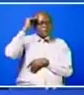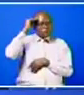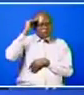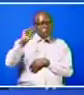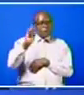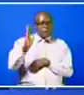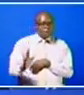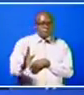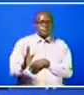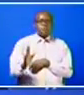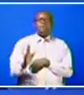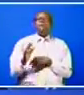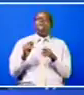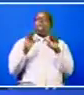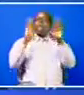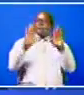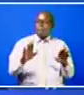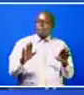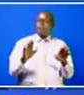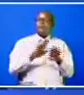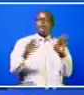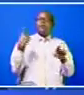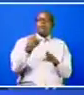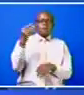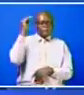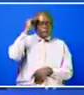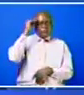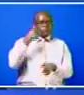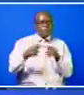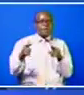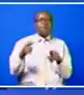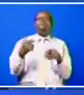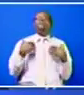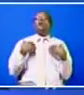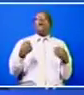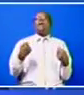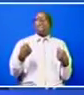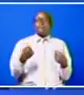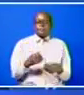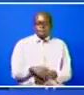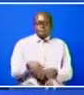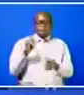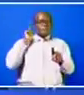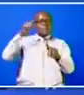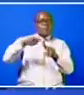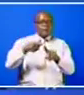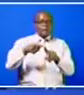Health. And it's very important to mention that it's not only about education, but also about health. Targets